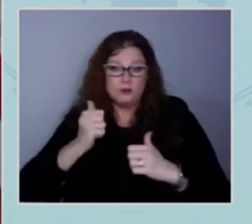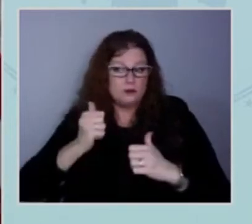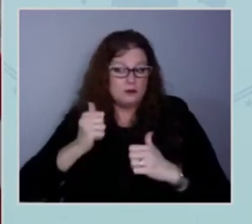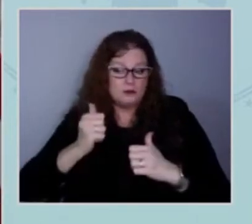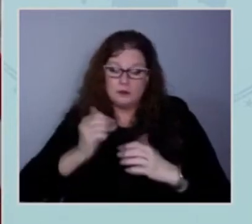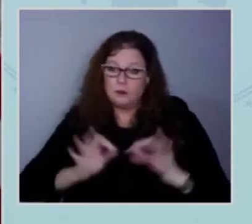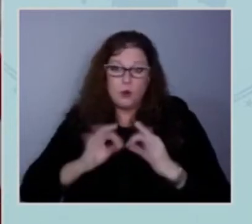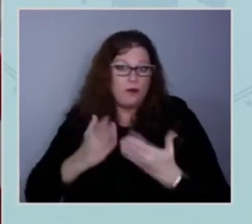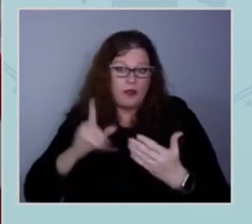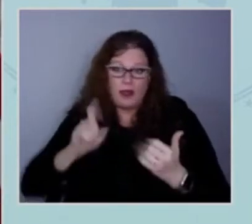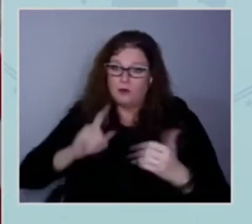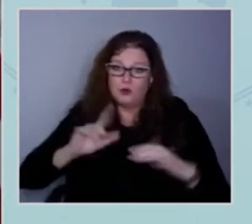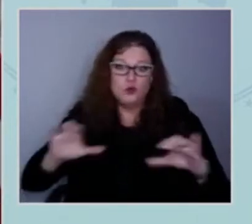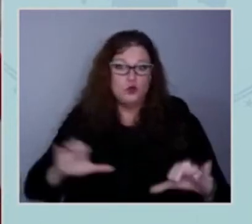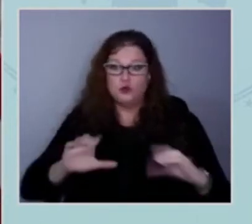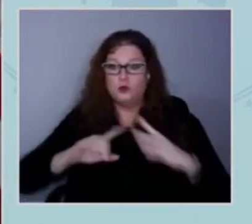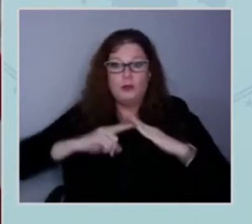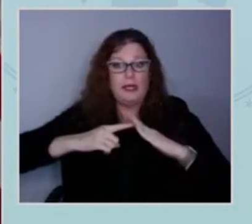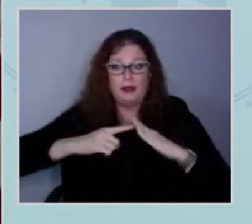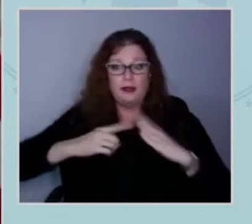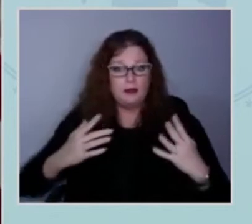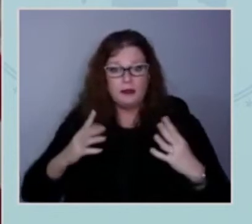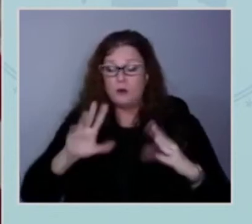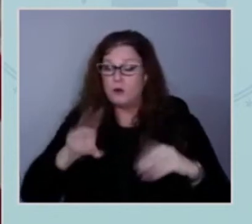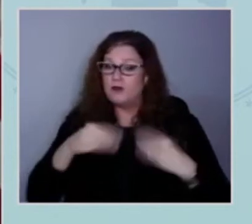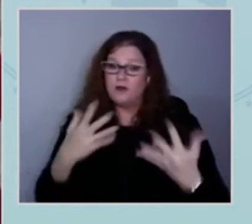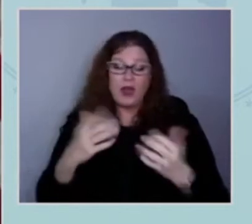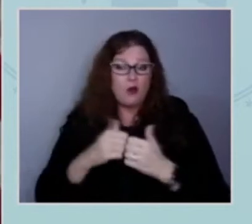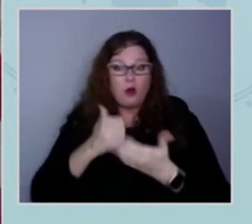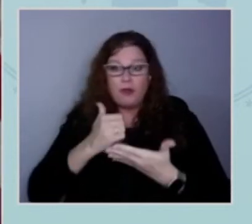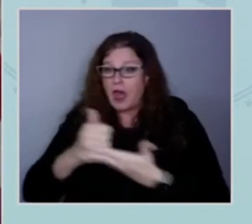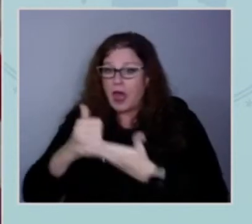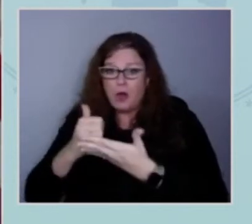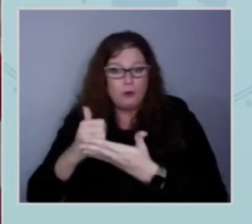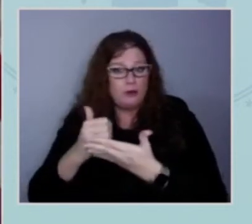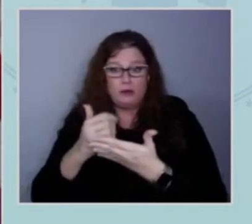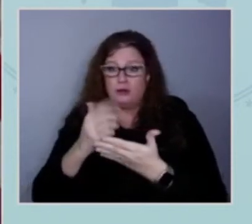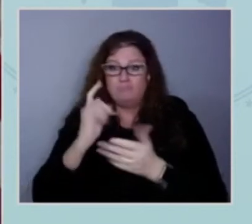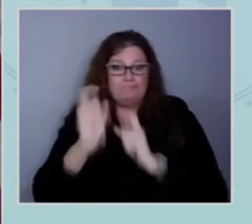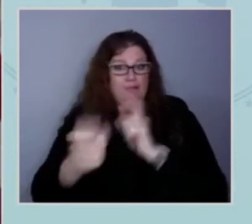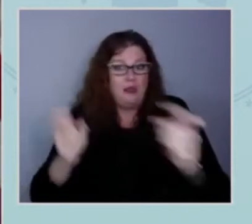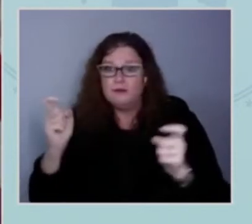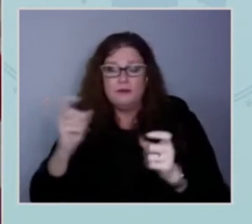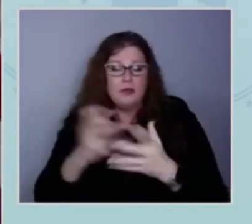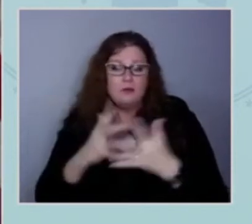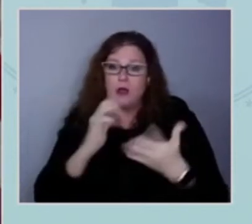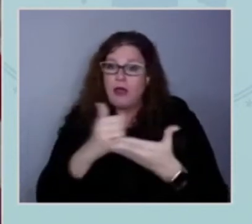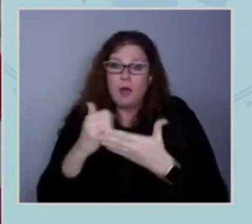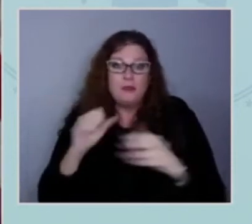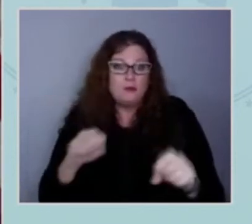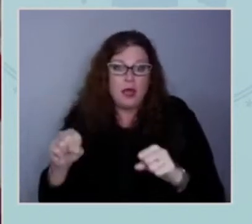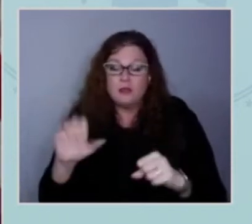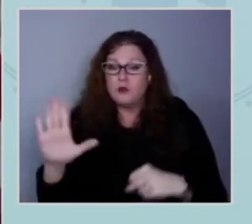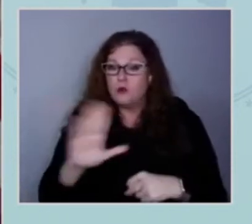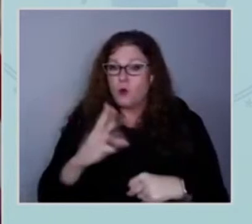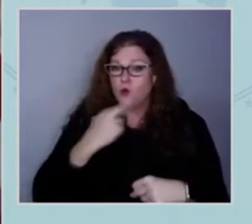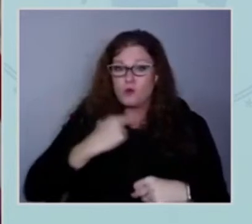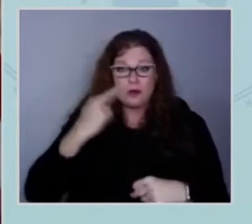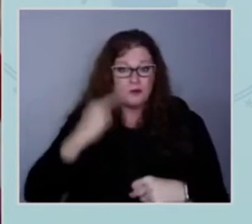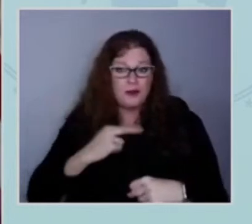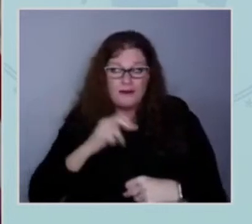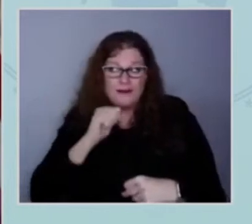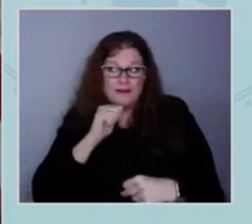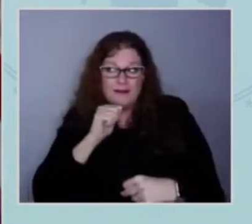bottom rung, that still is the single most consequential thing that has to be done. We could provide all the aid in the